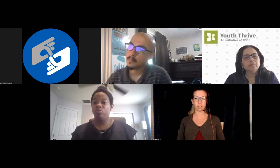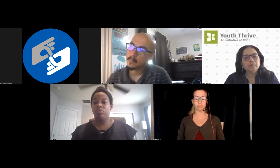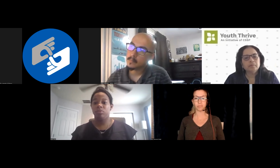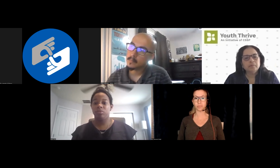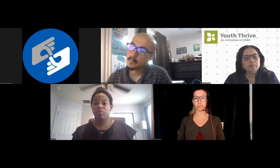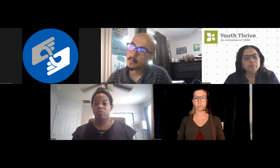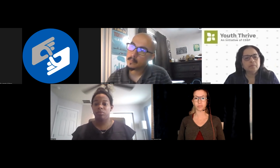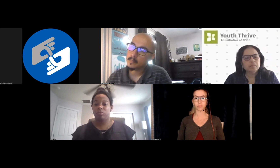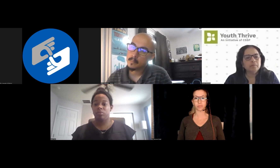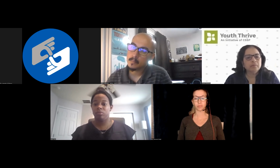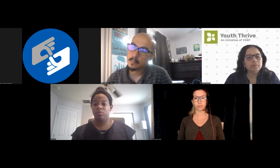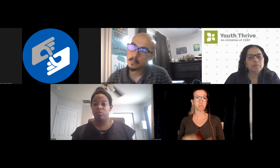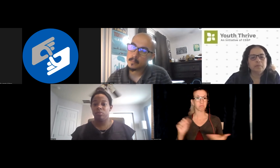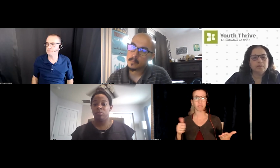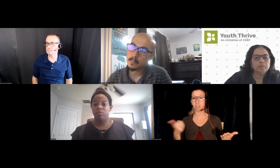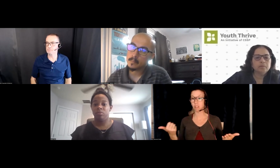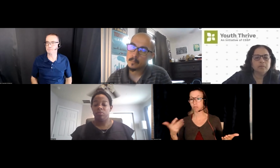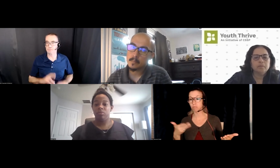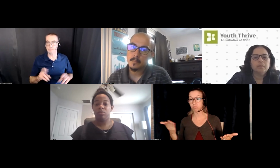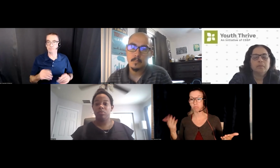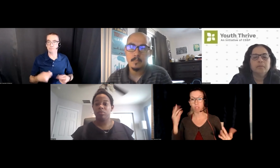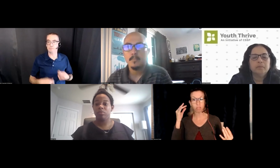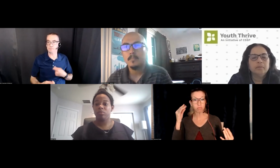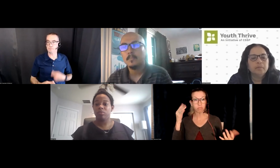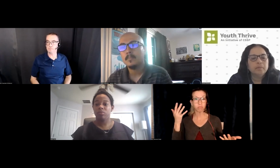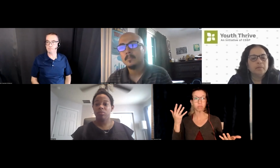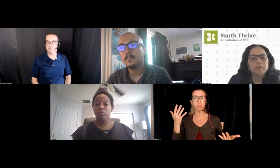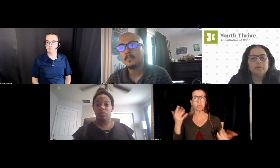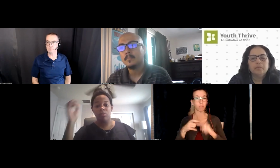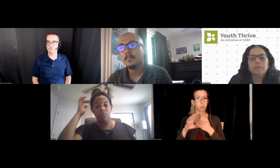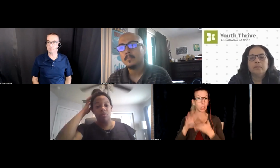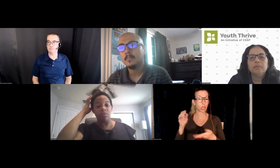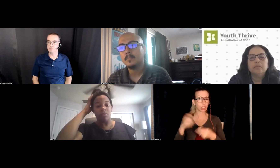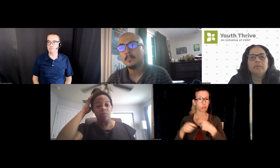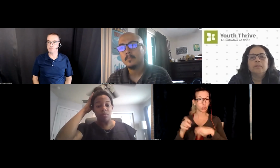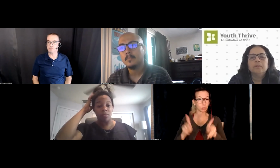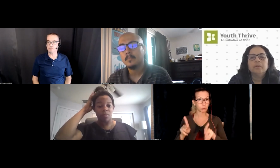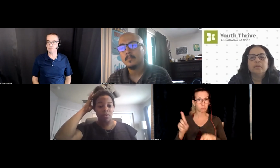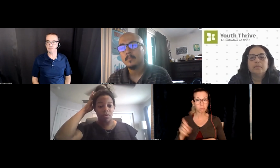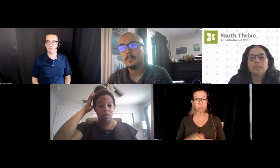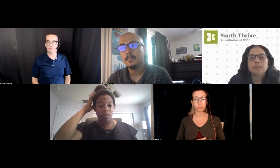Any other thoughts from our learning exchange folks?